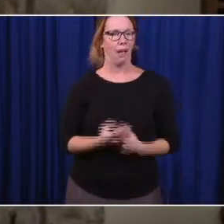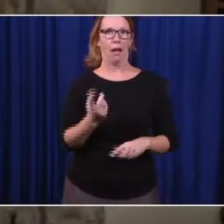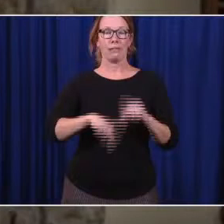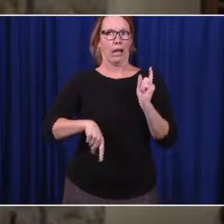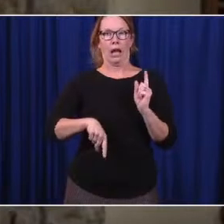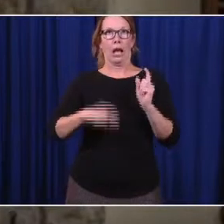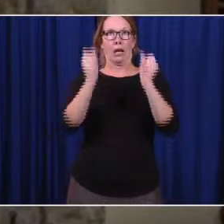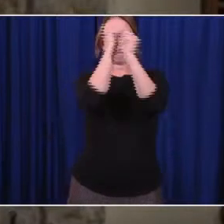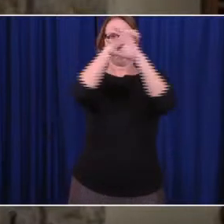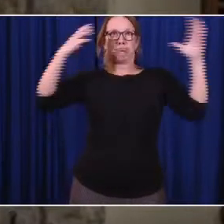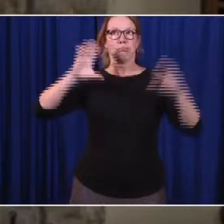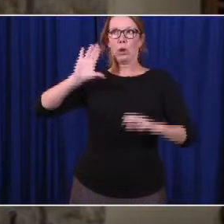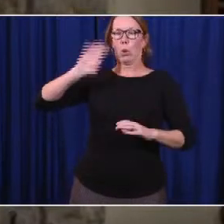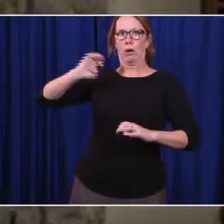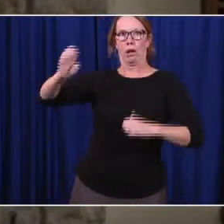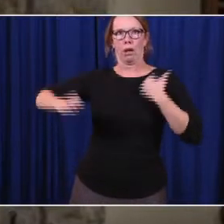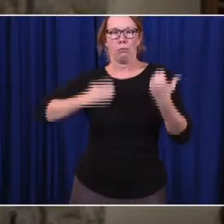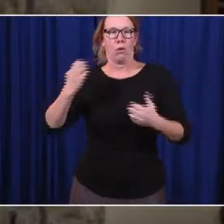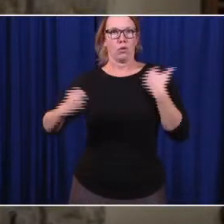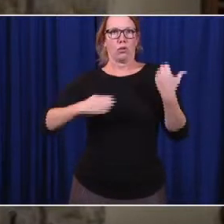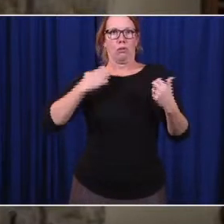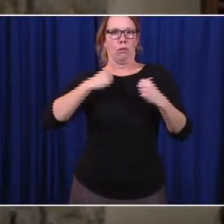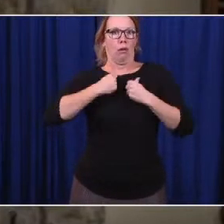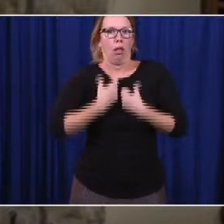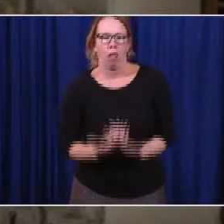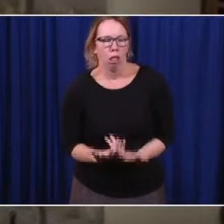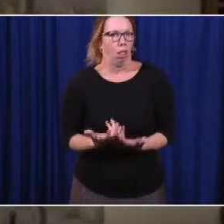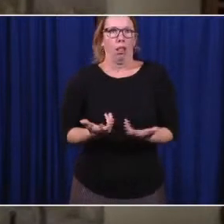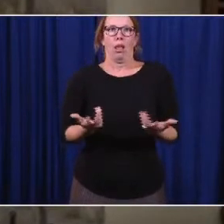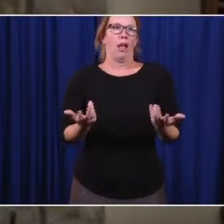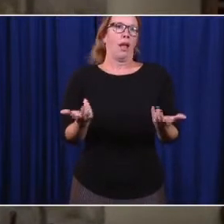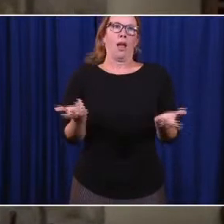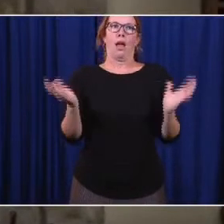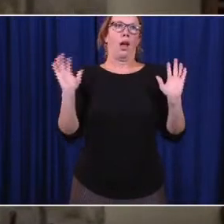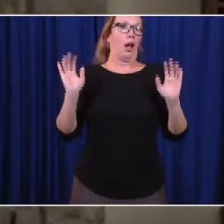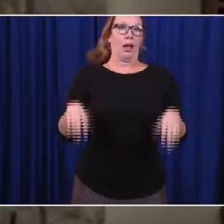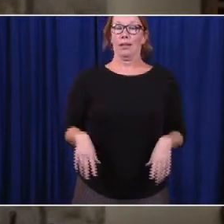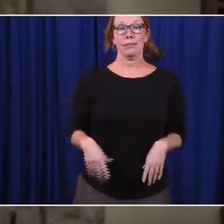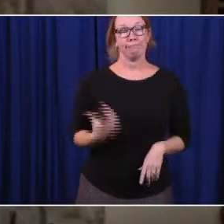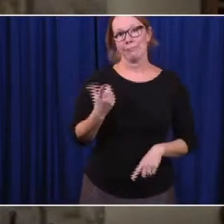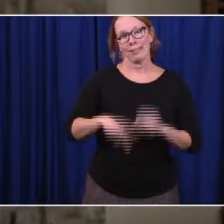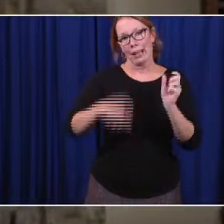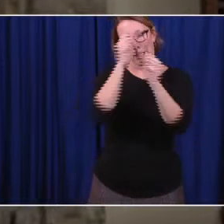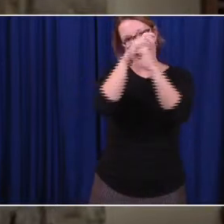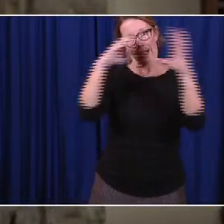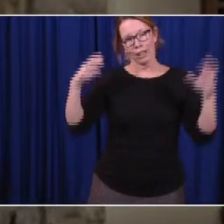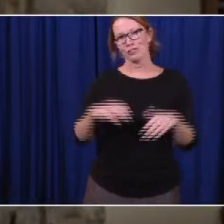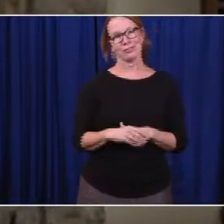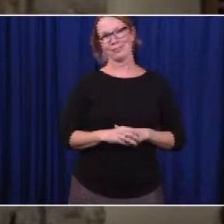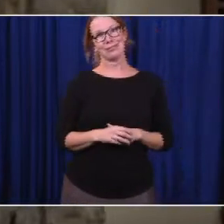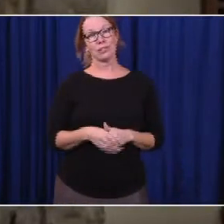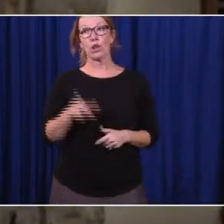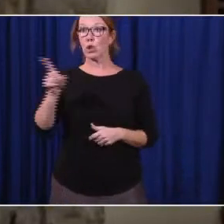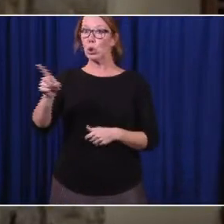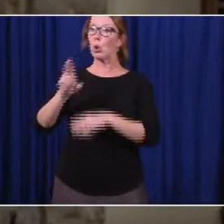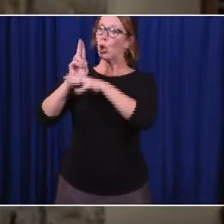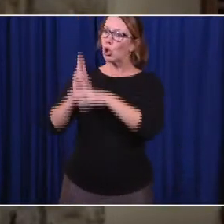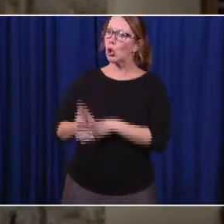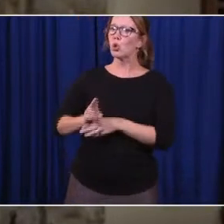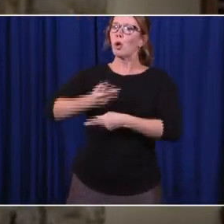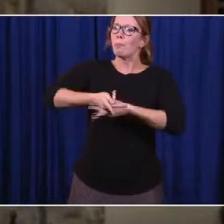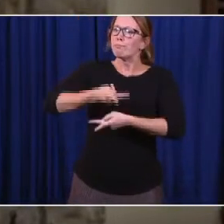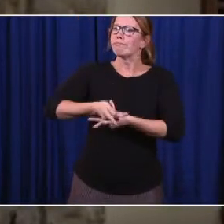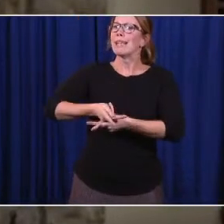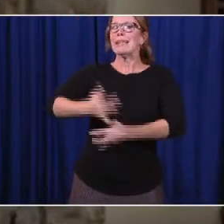emotional toll that it takes on you. I mean, you're seeing people, you're used to treating people who are sick,